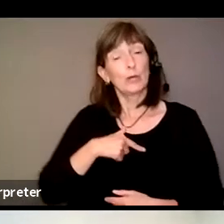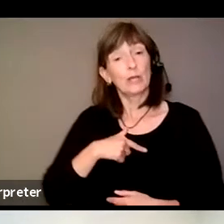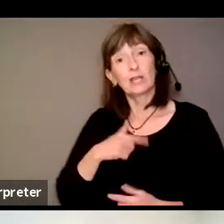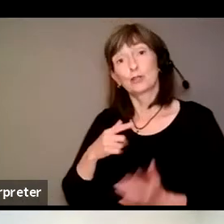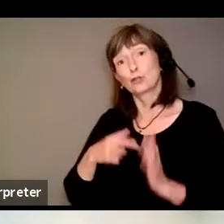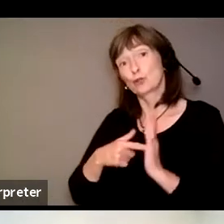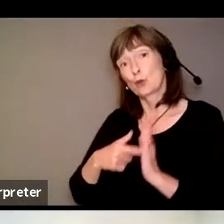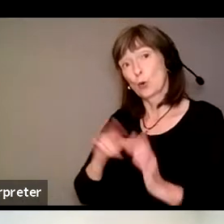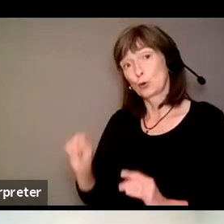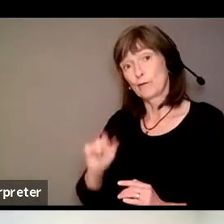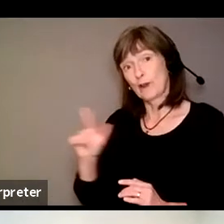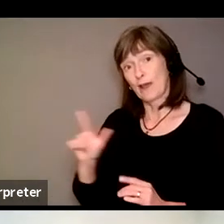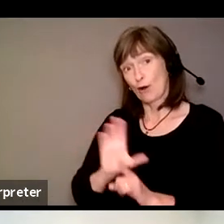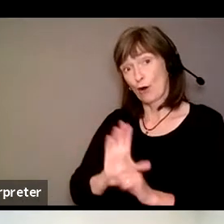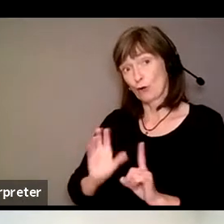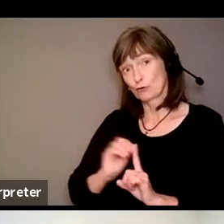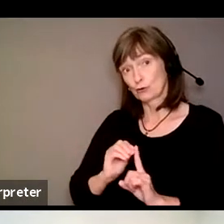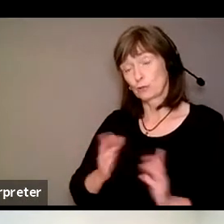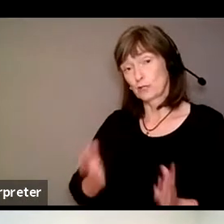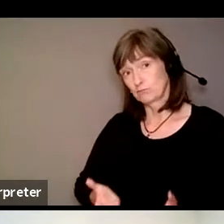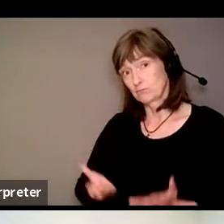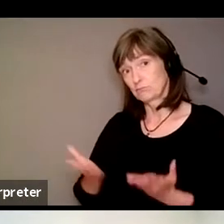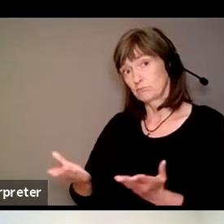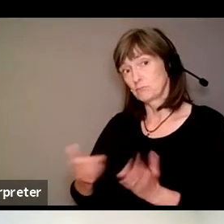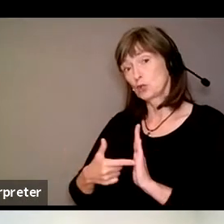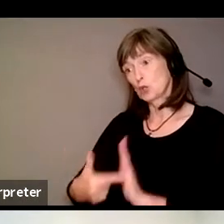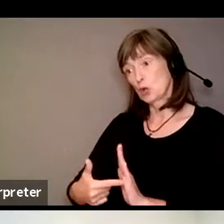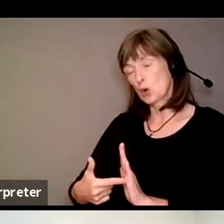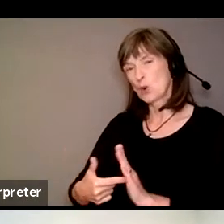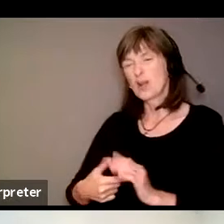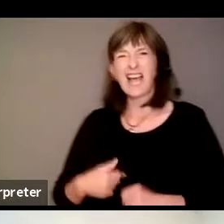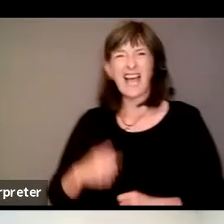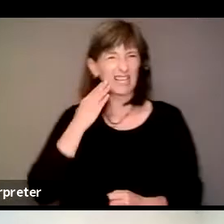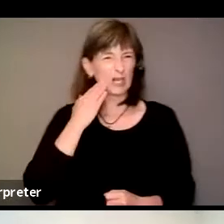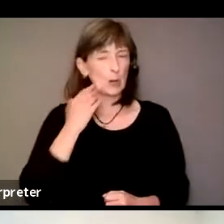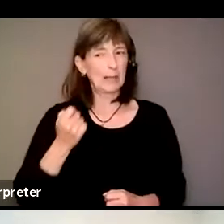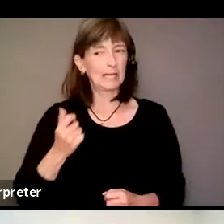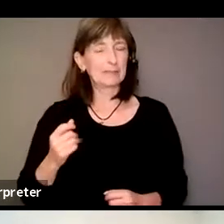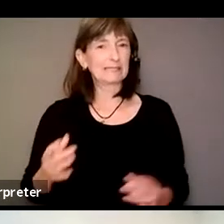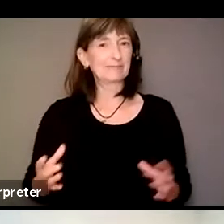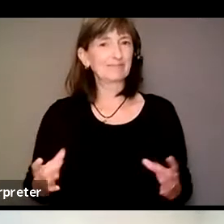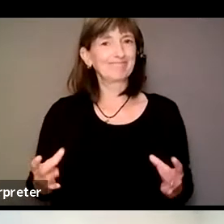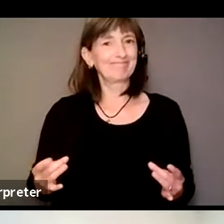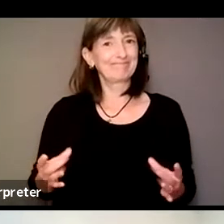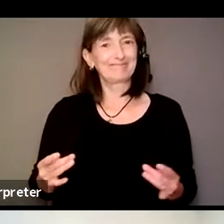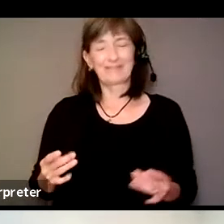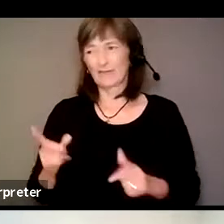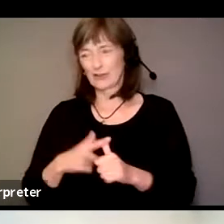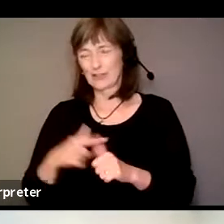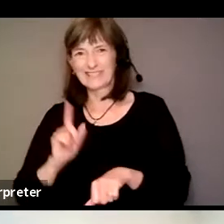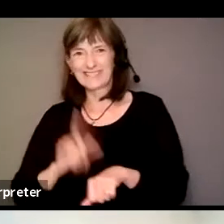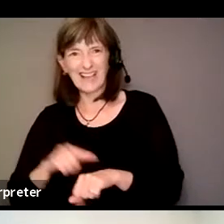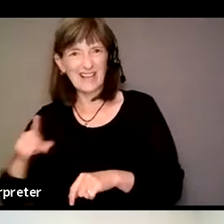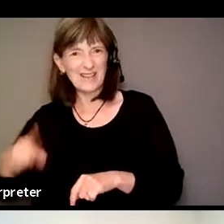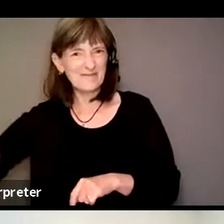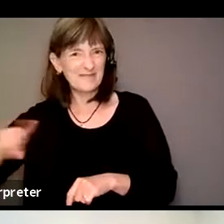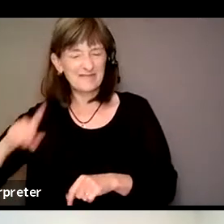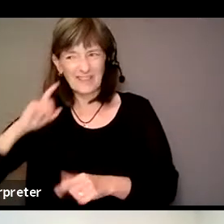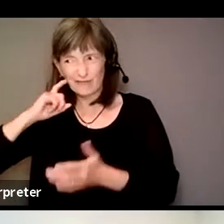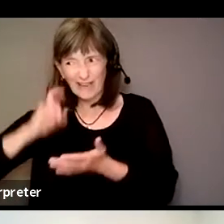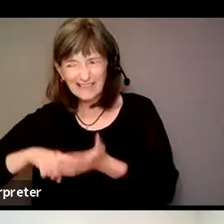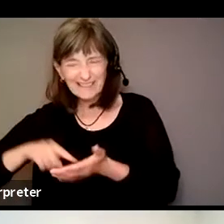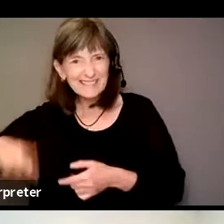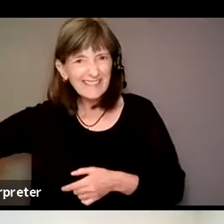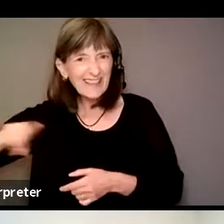them. And it was, you know, I could feel a little bit of anxiety in the room, first time they were brought in and recognized by the community for